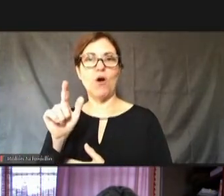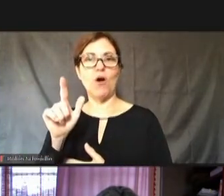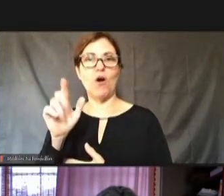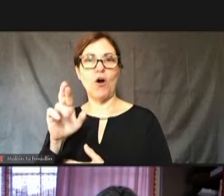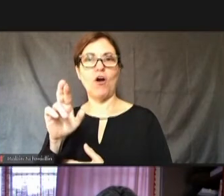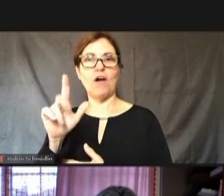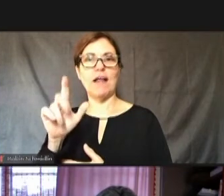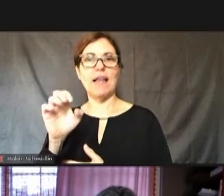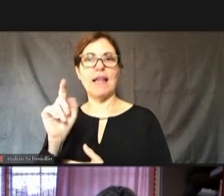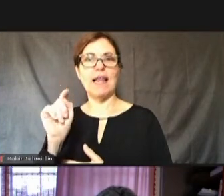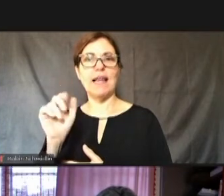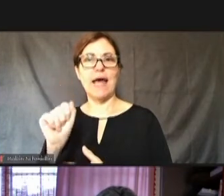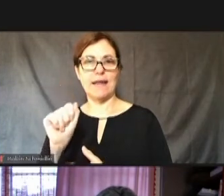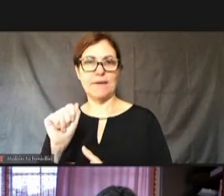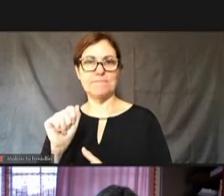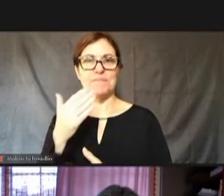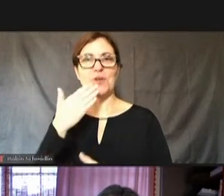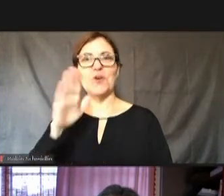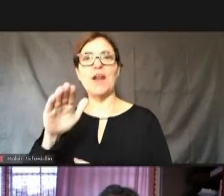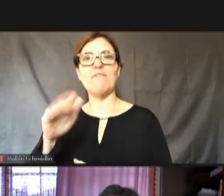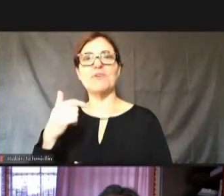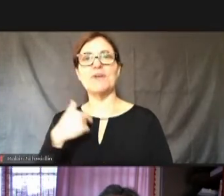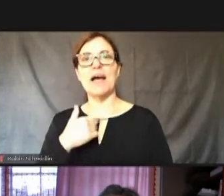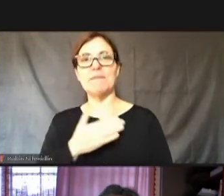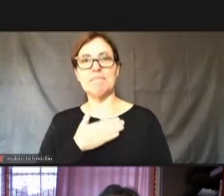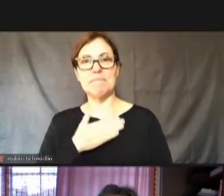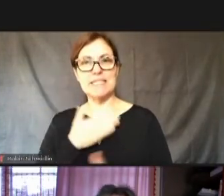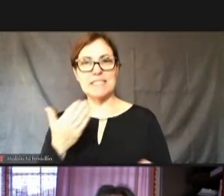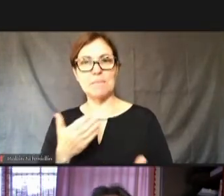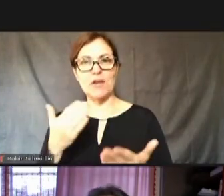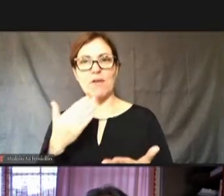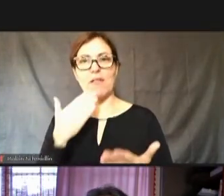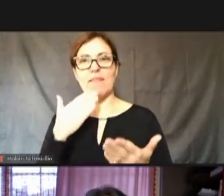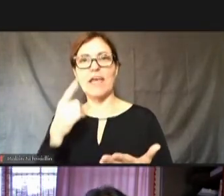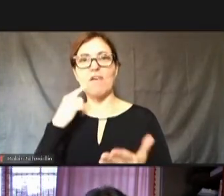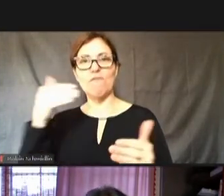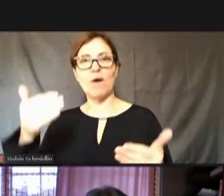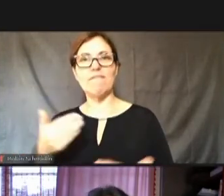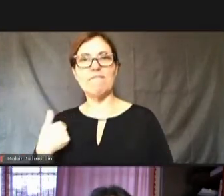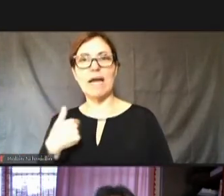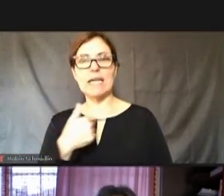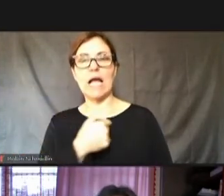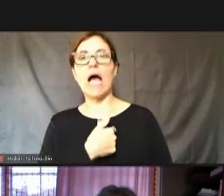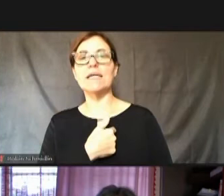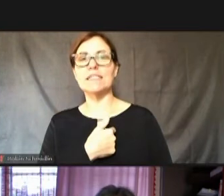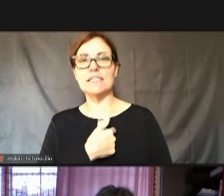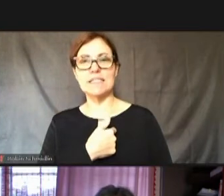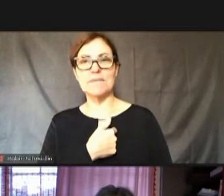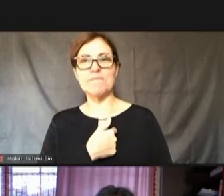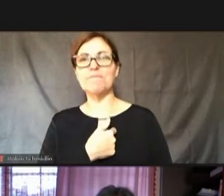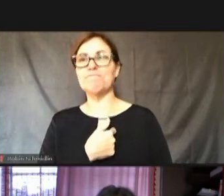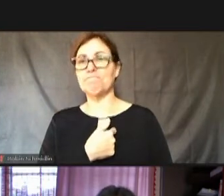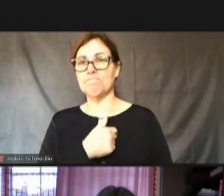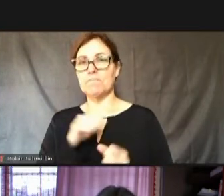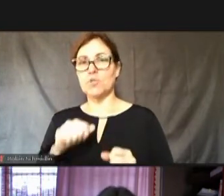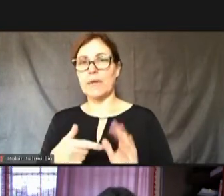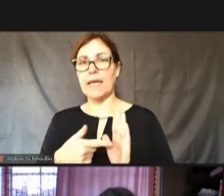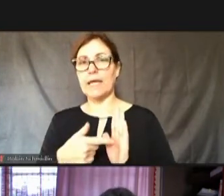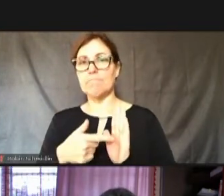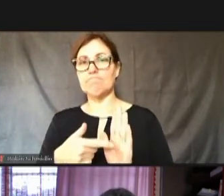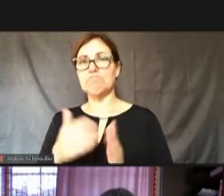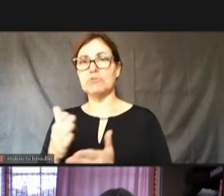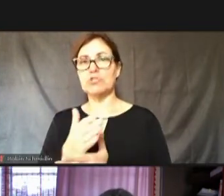Good afternoon. I'm pleased to be here. Thank you for inviting us to share with you our 2022 budget.